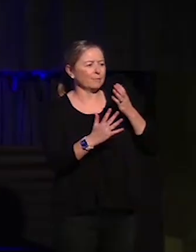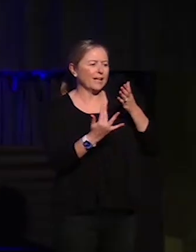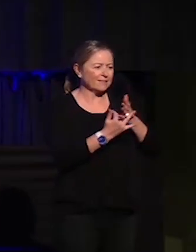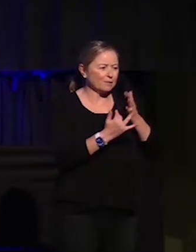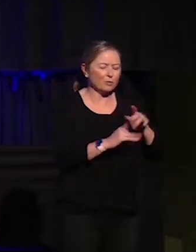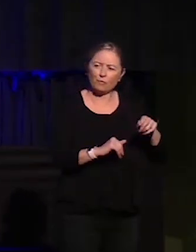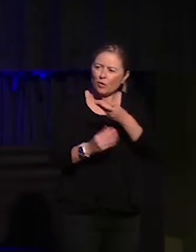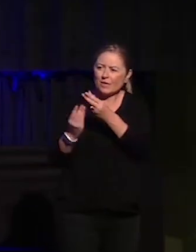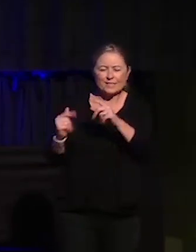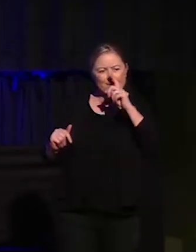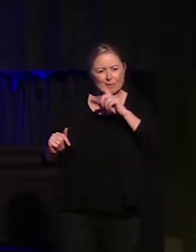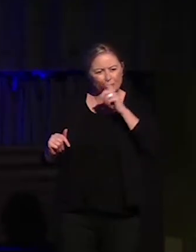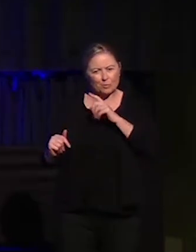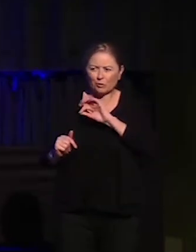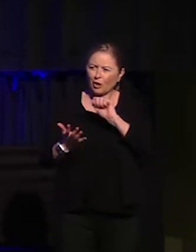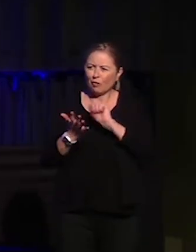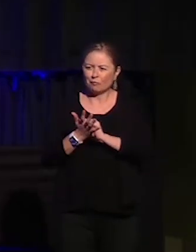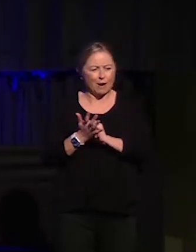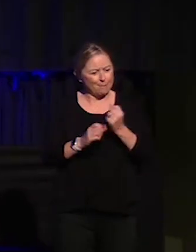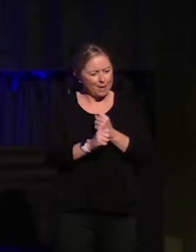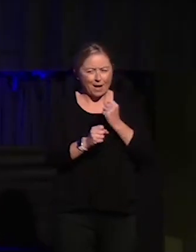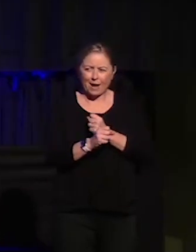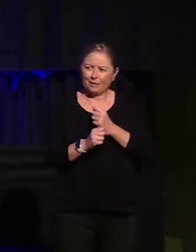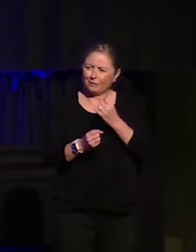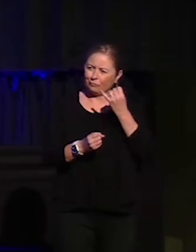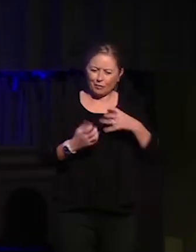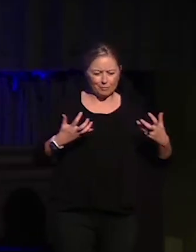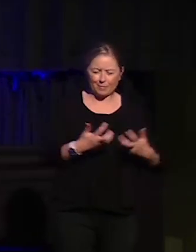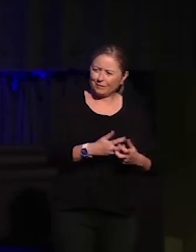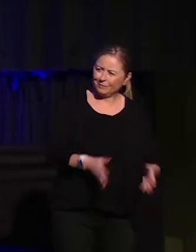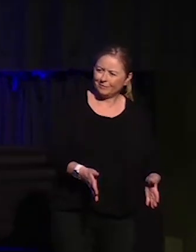you're an ally, the best thing you can do is make change